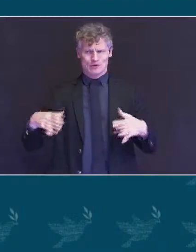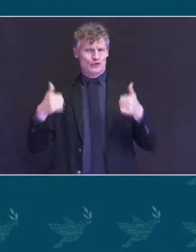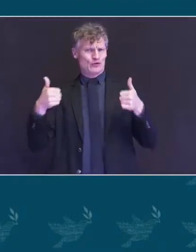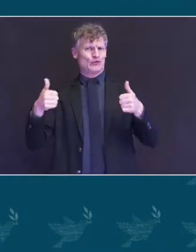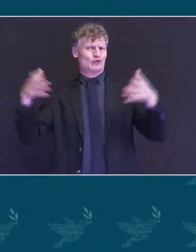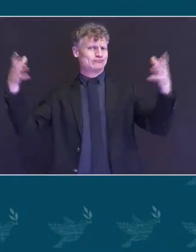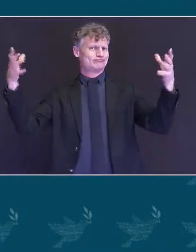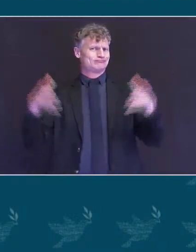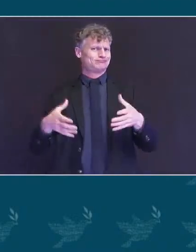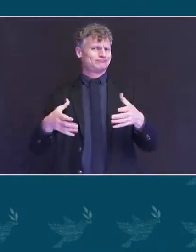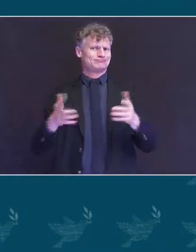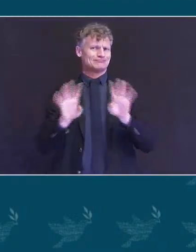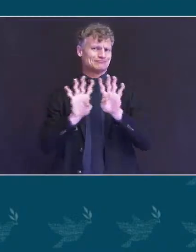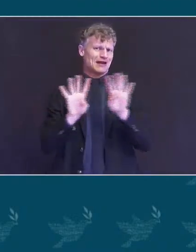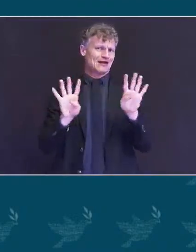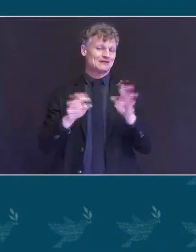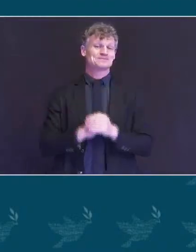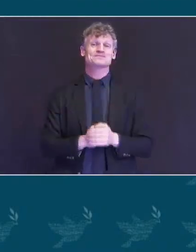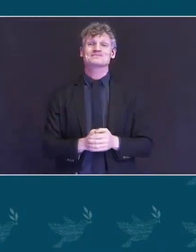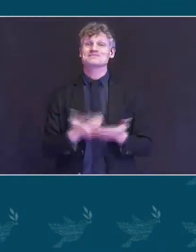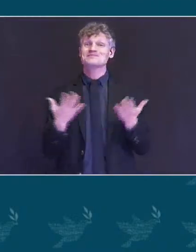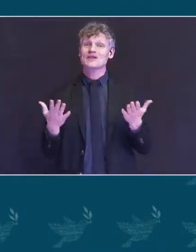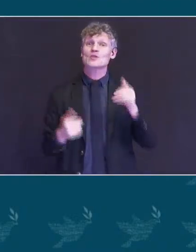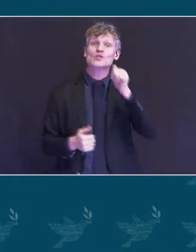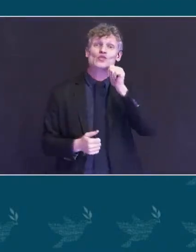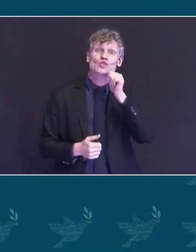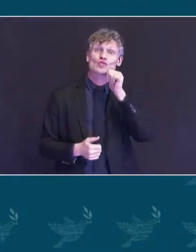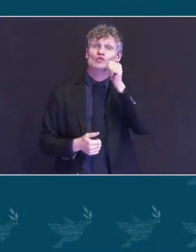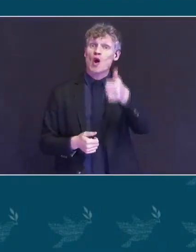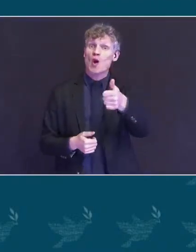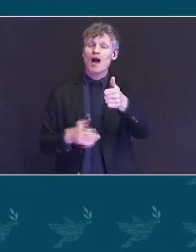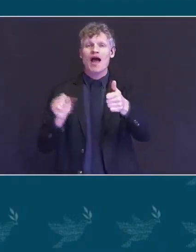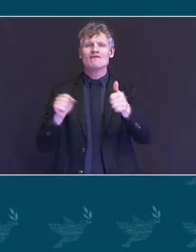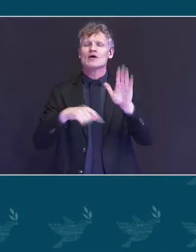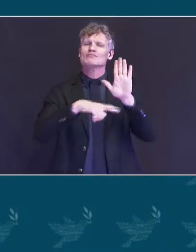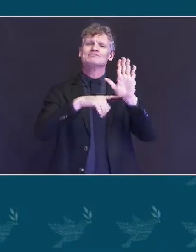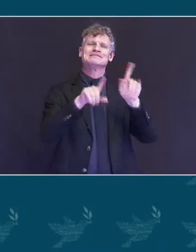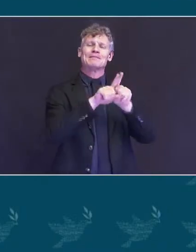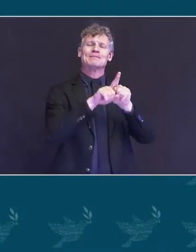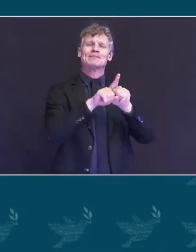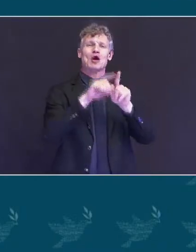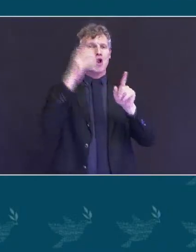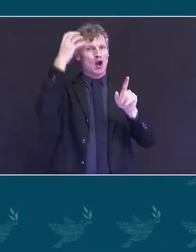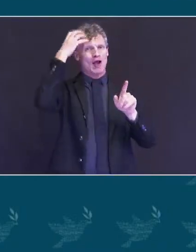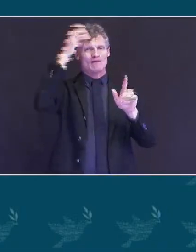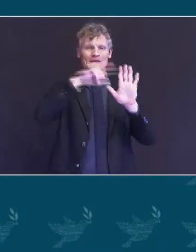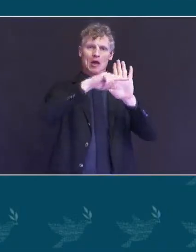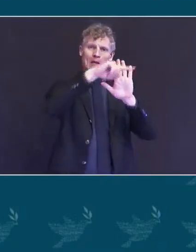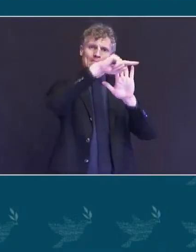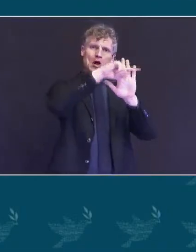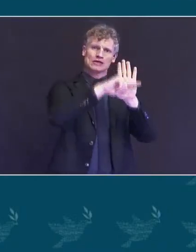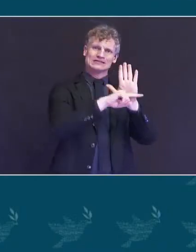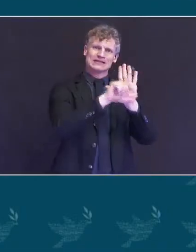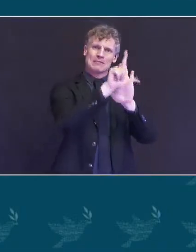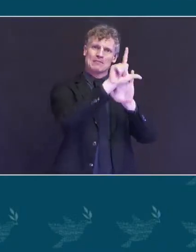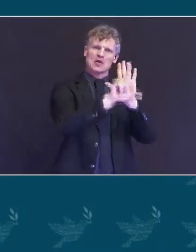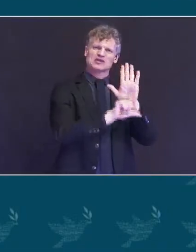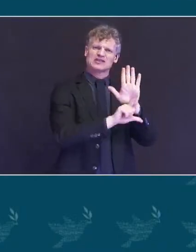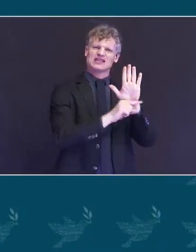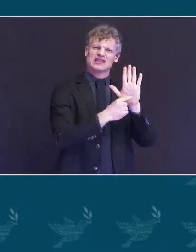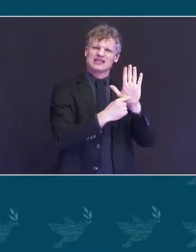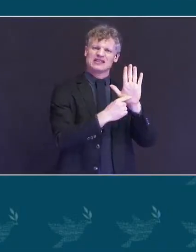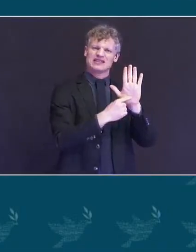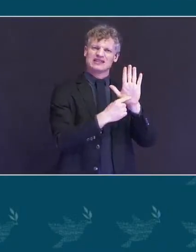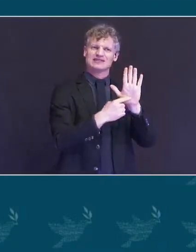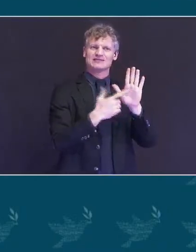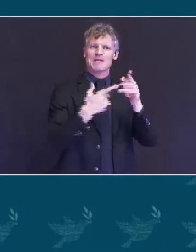And finally, tomorrow there will be some policy roundtable for